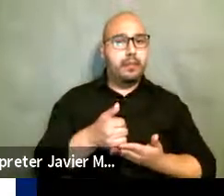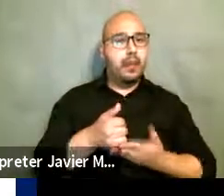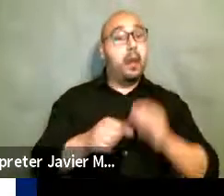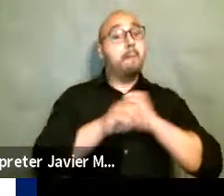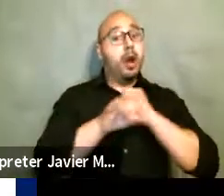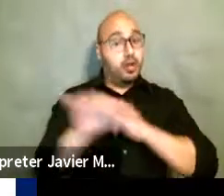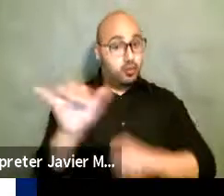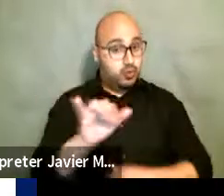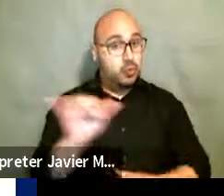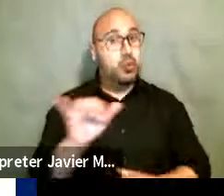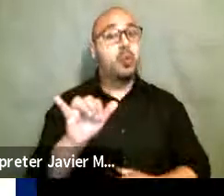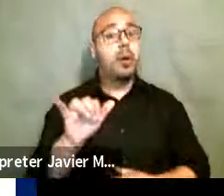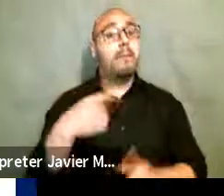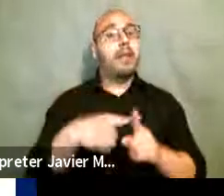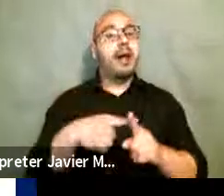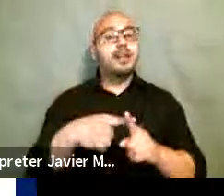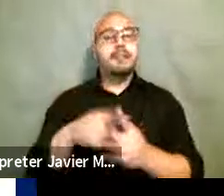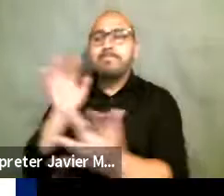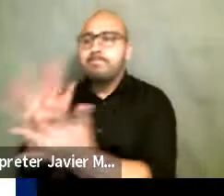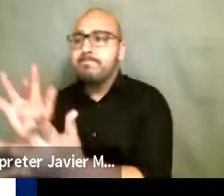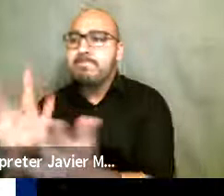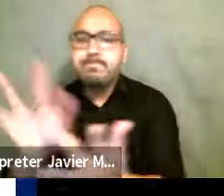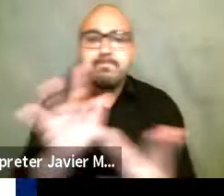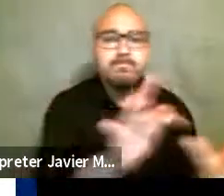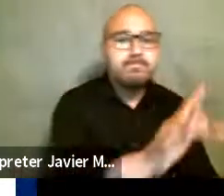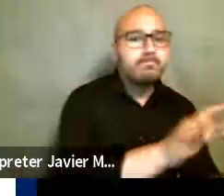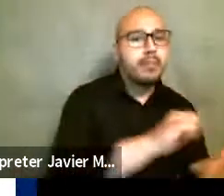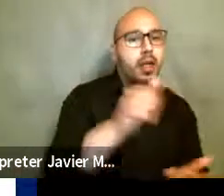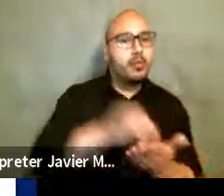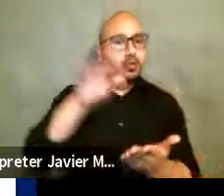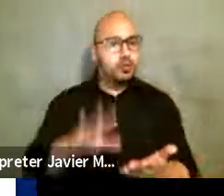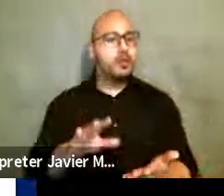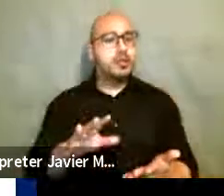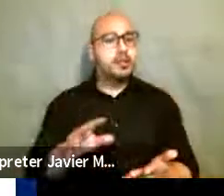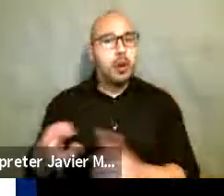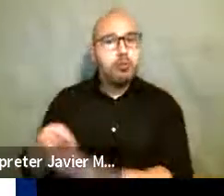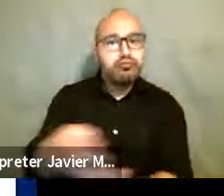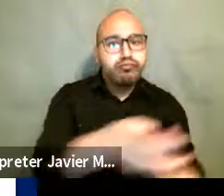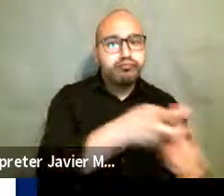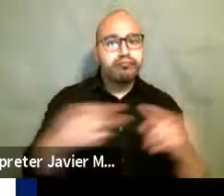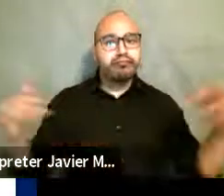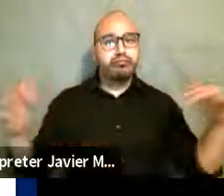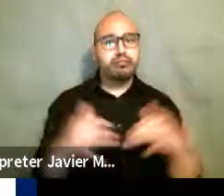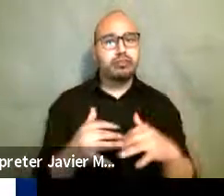market and talk to other students that they know so that they could come.